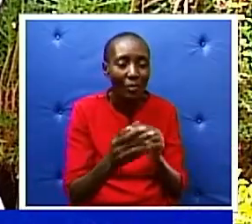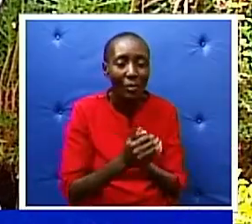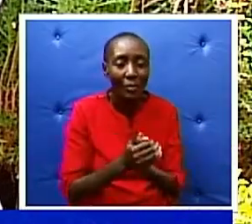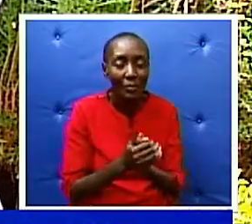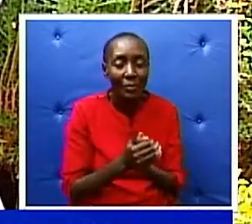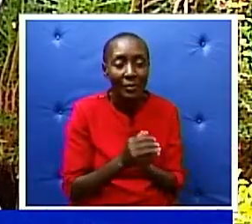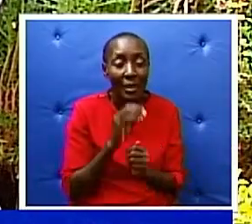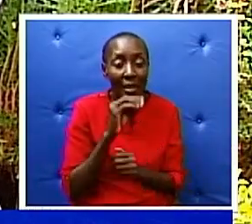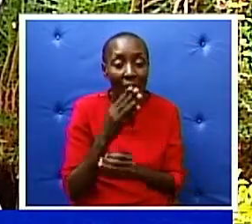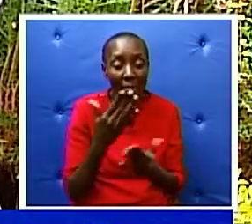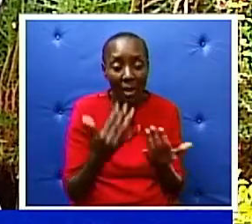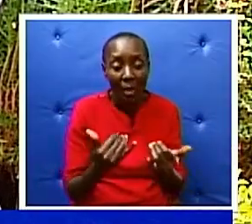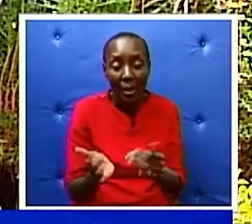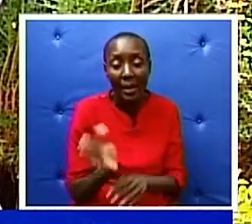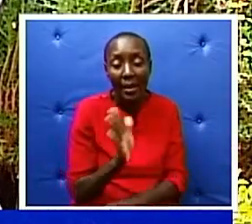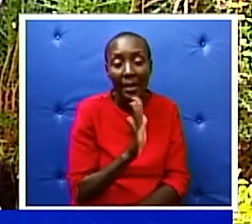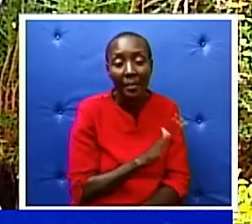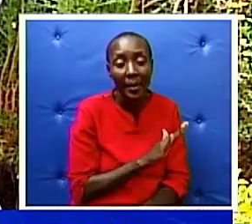coming back,